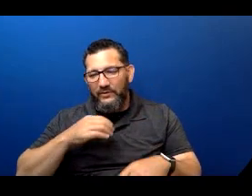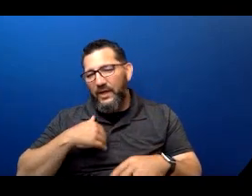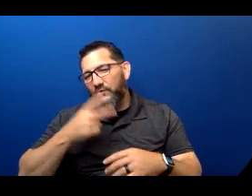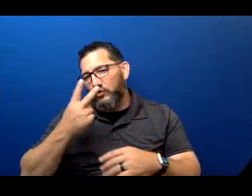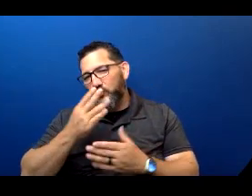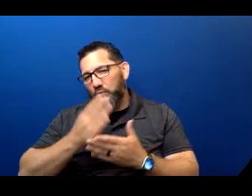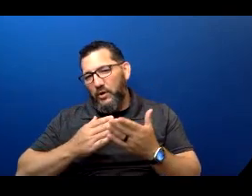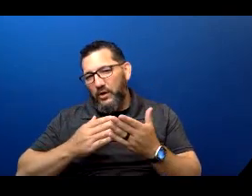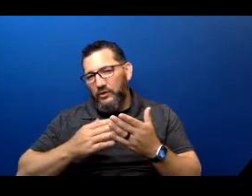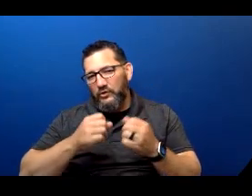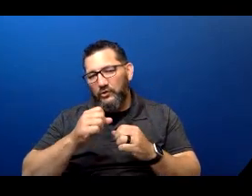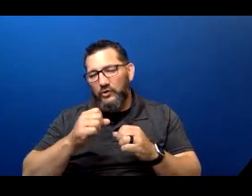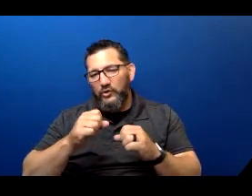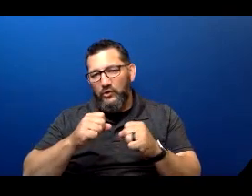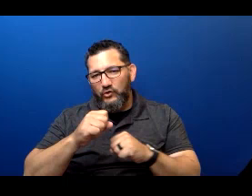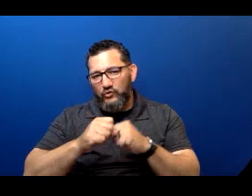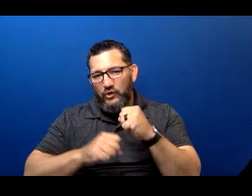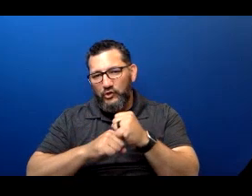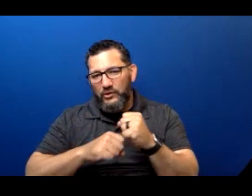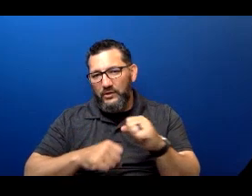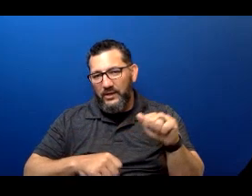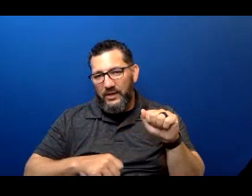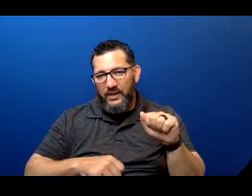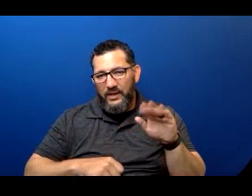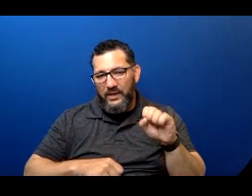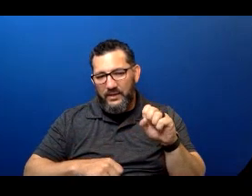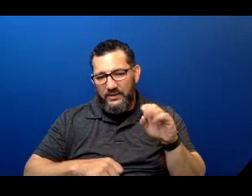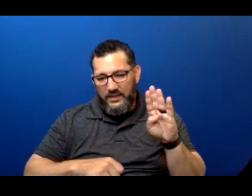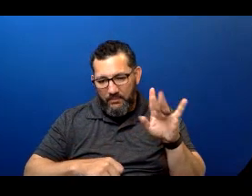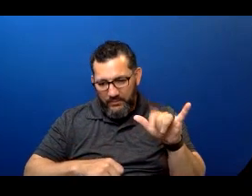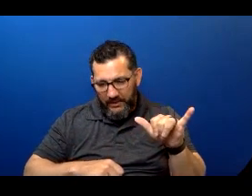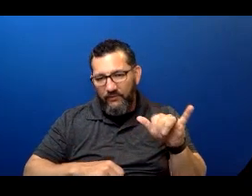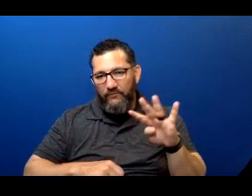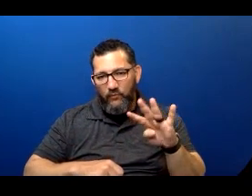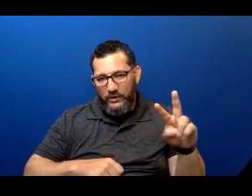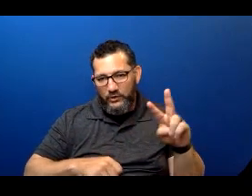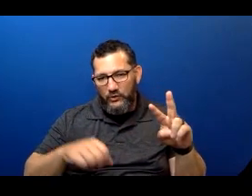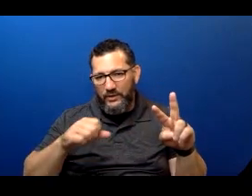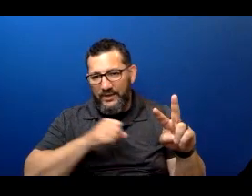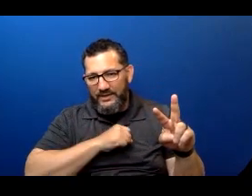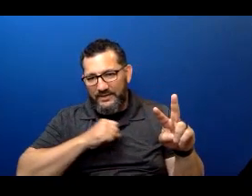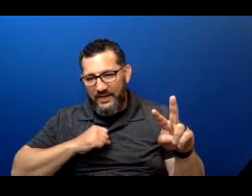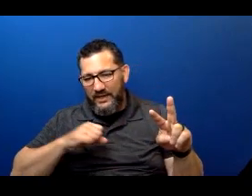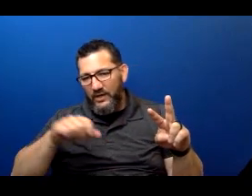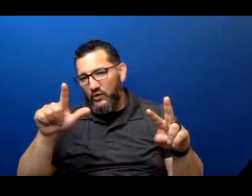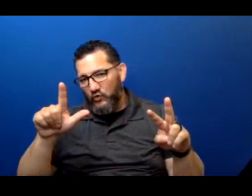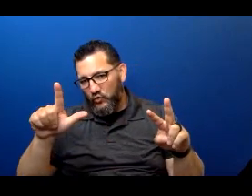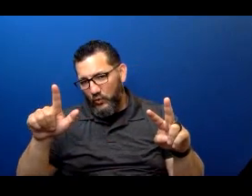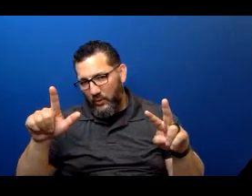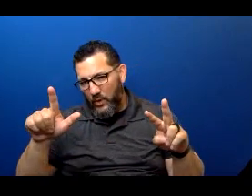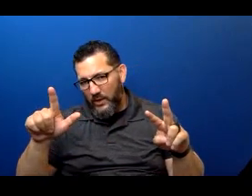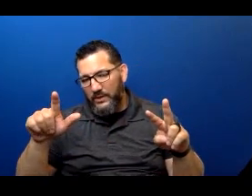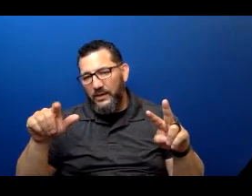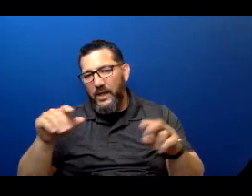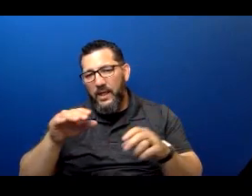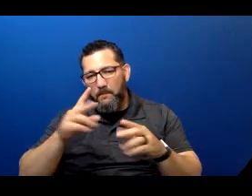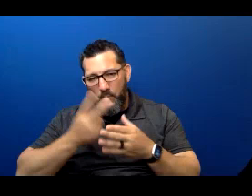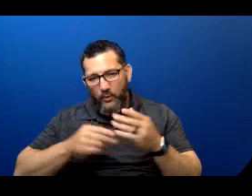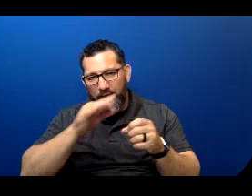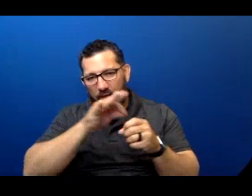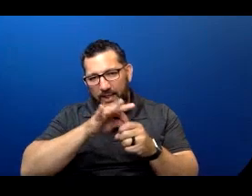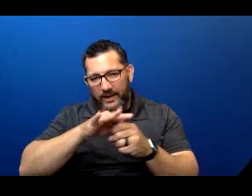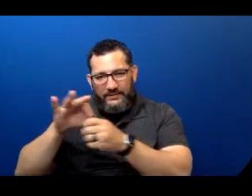structure. Our assembly is composed of 42 elected officials. Our Senate is composed of 21 elected officials.